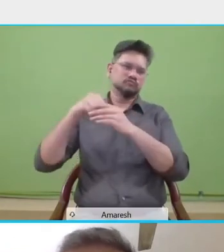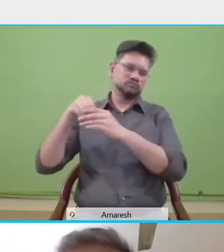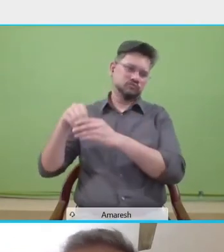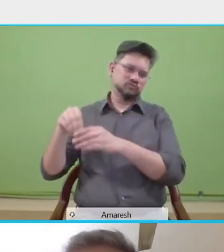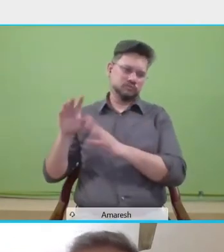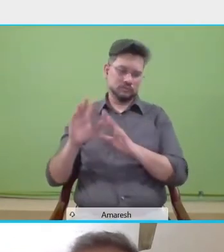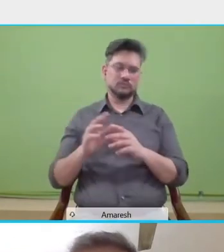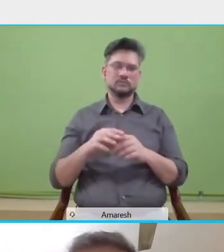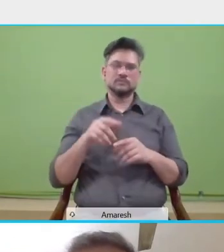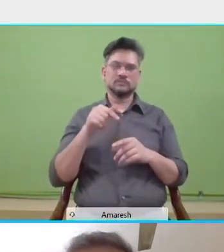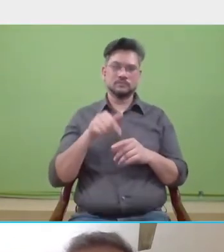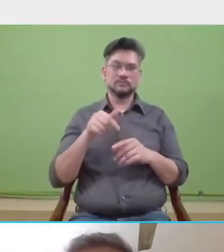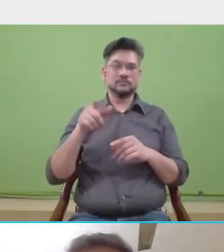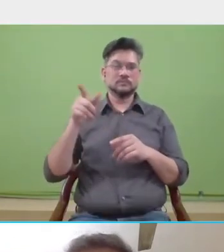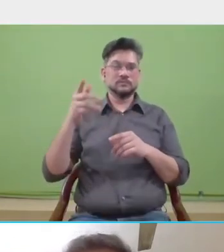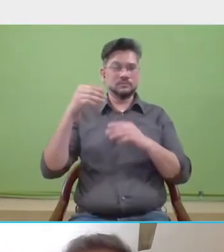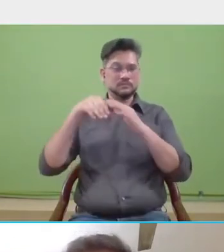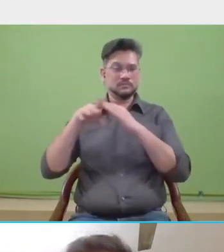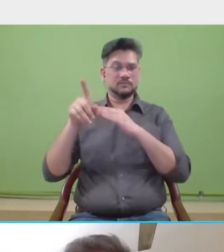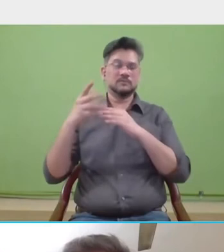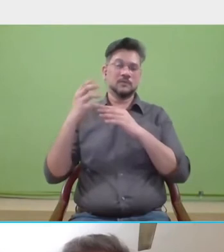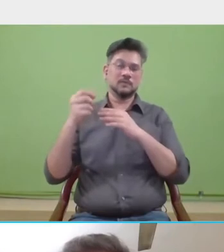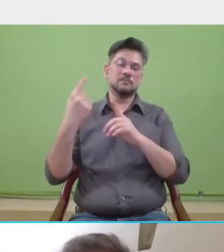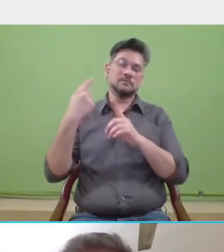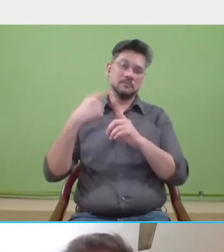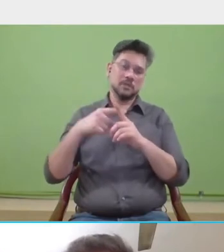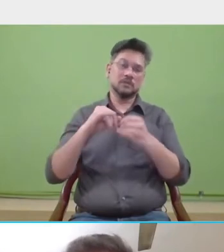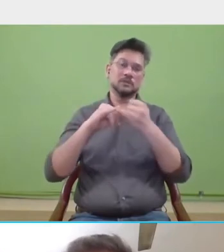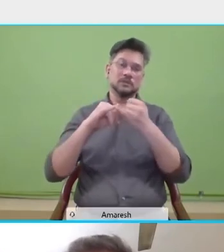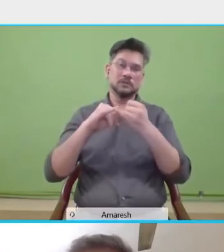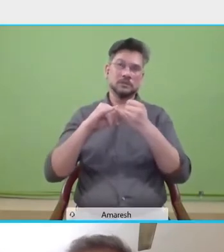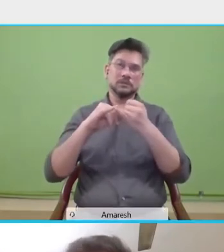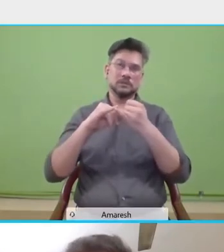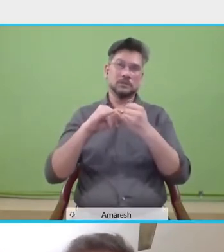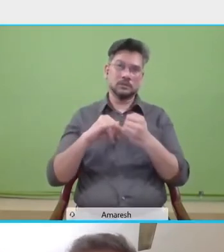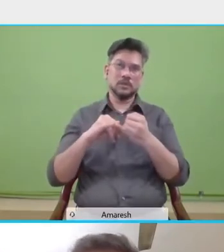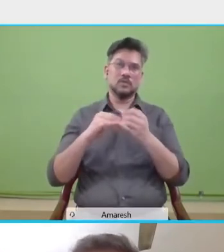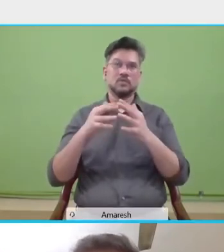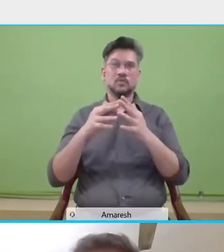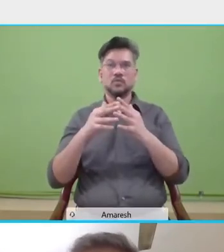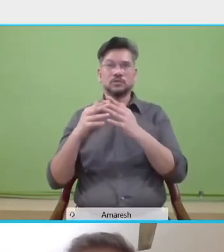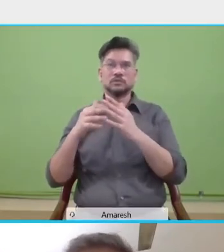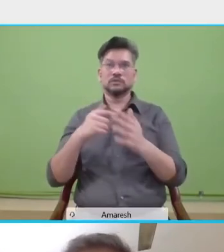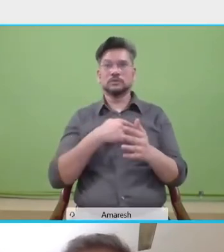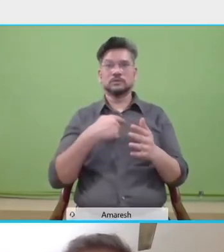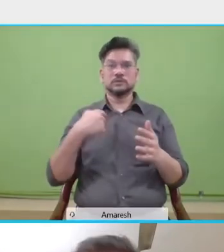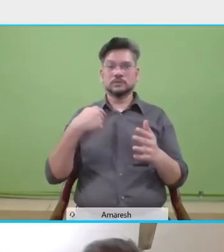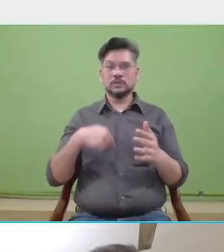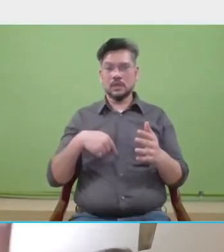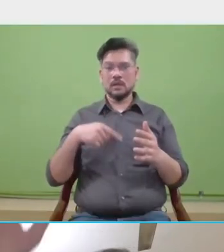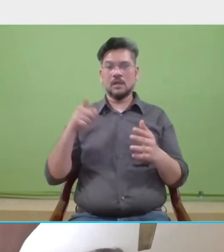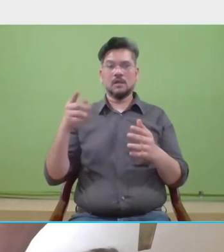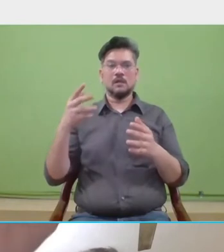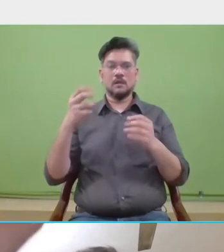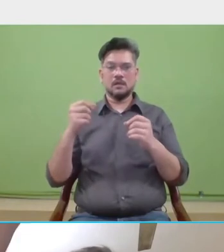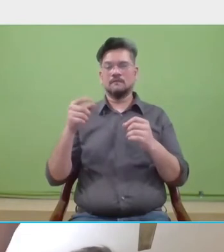lots and lots of tibeto burman languages in the south west of china so there is in fact a corridor